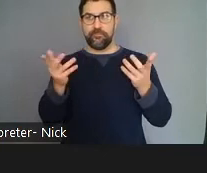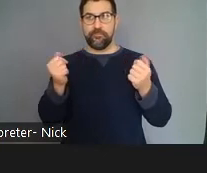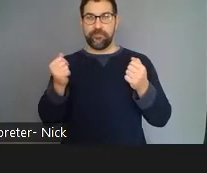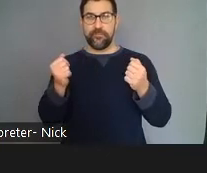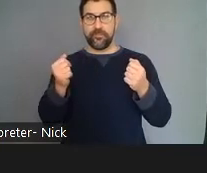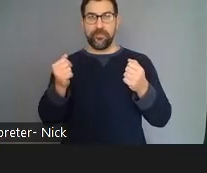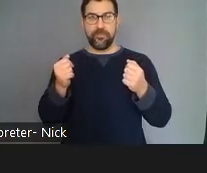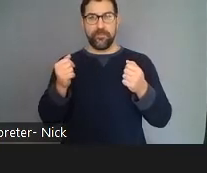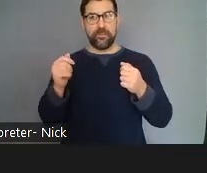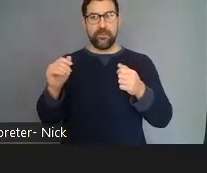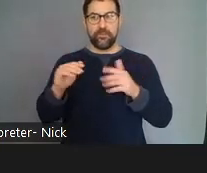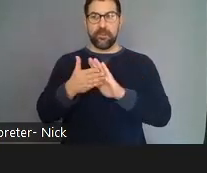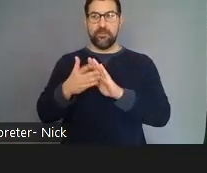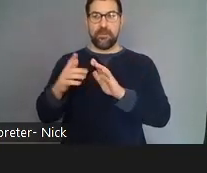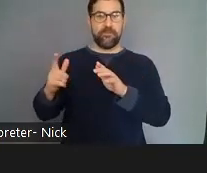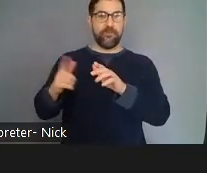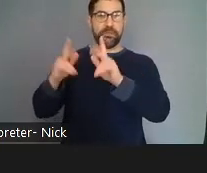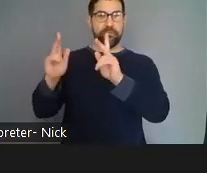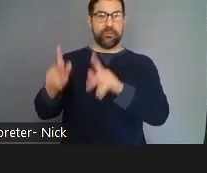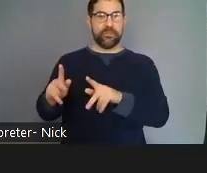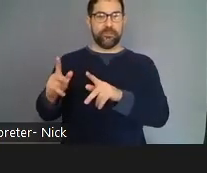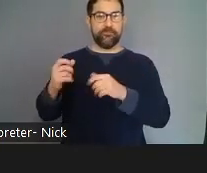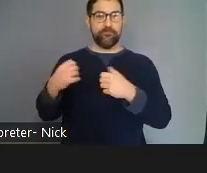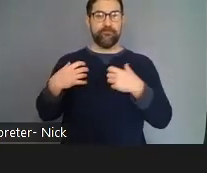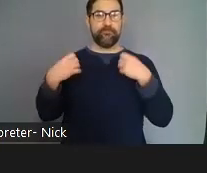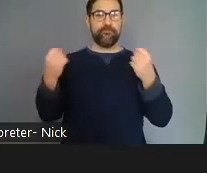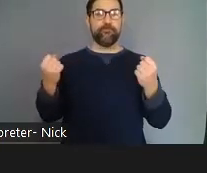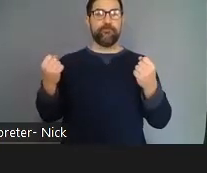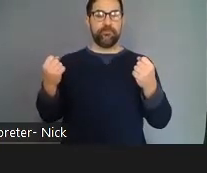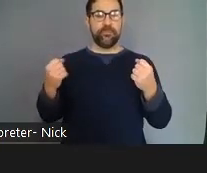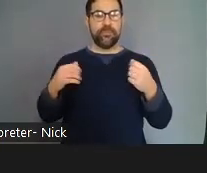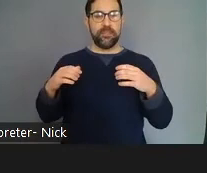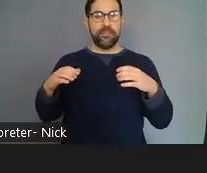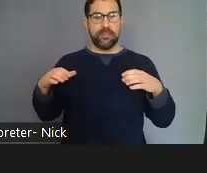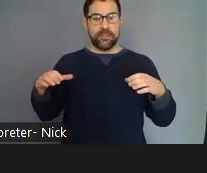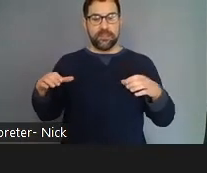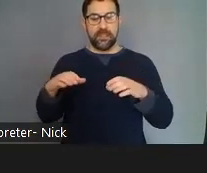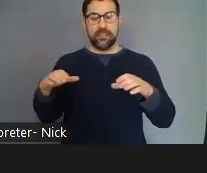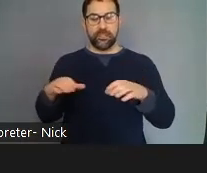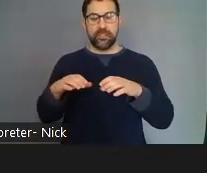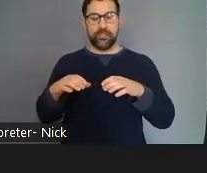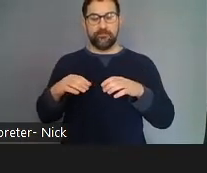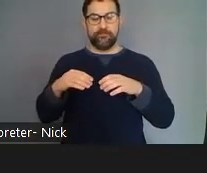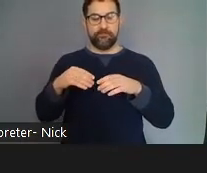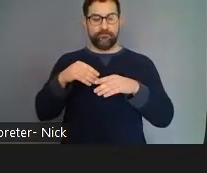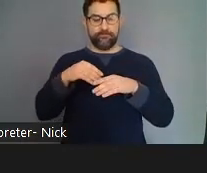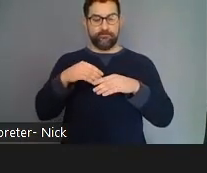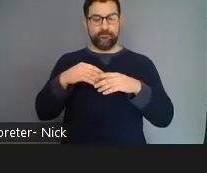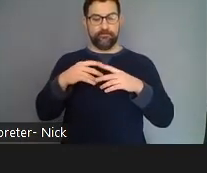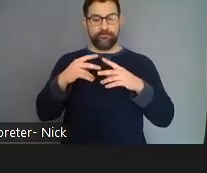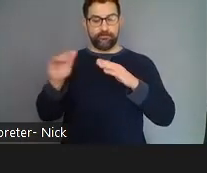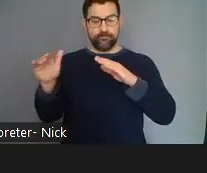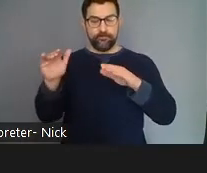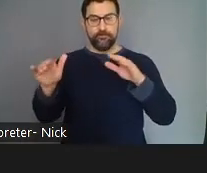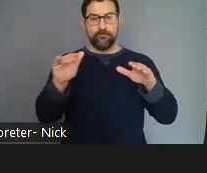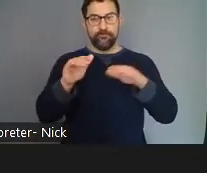be that first person and begin taking action and sort of awakening that in many members of their school